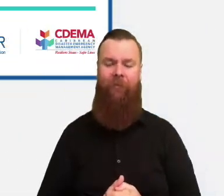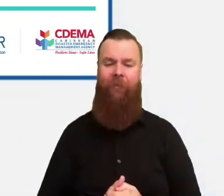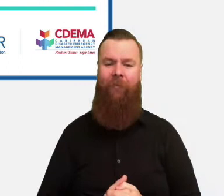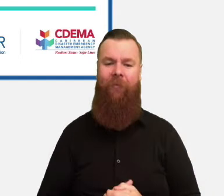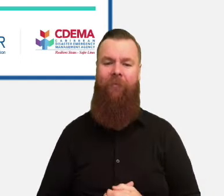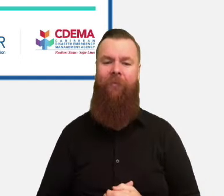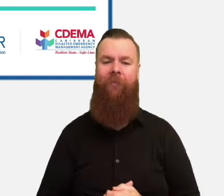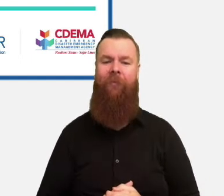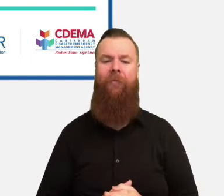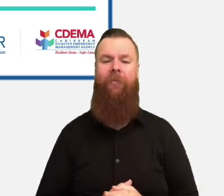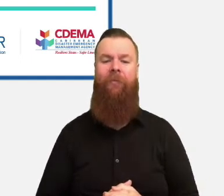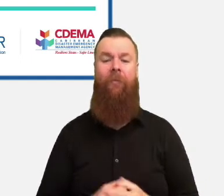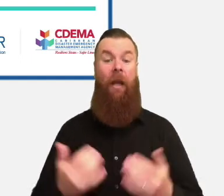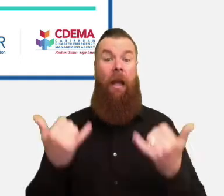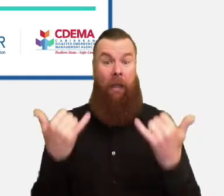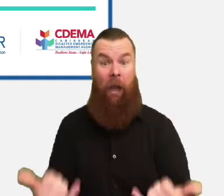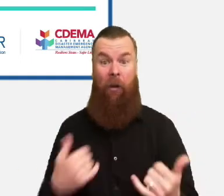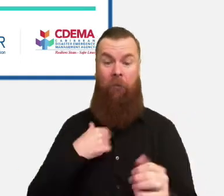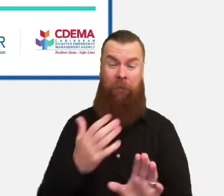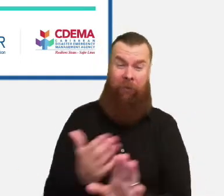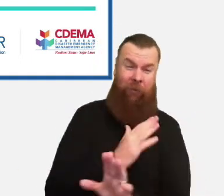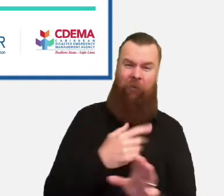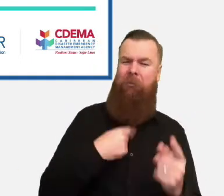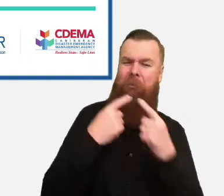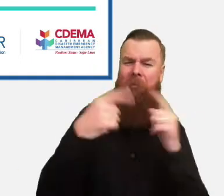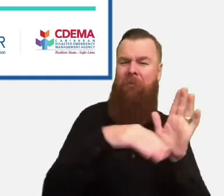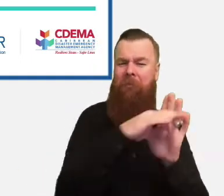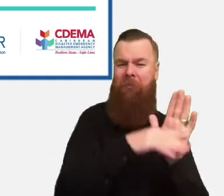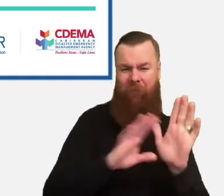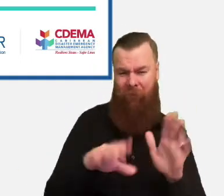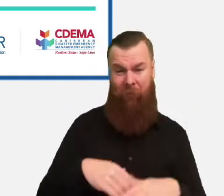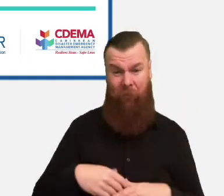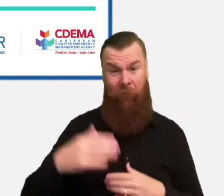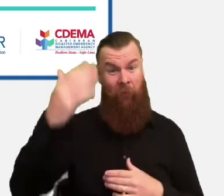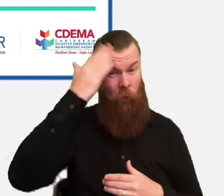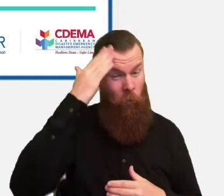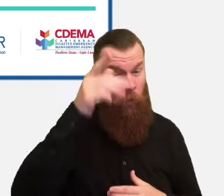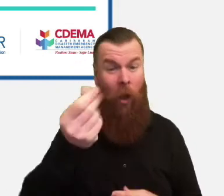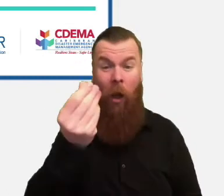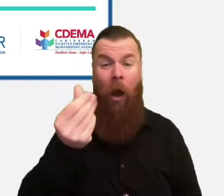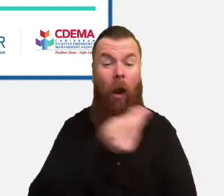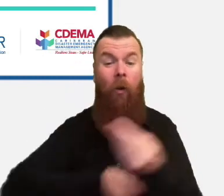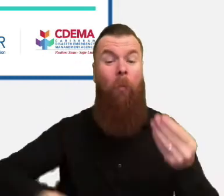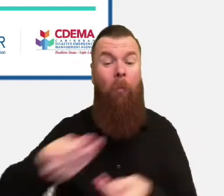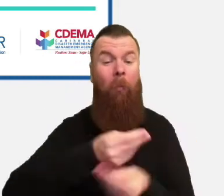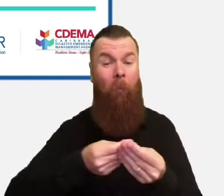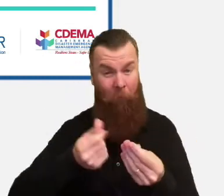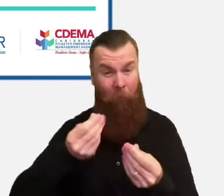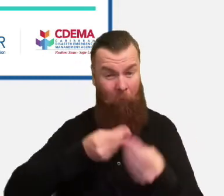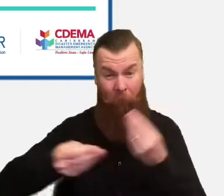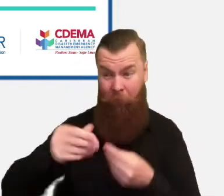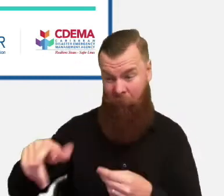that the economics of investment into resilience are enough. We know that there are plenty of evidences that show